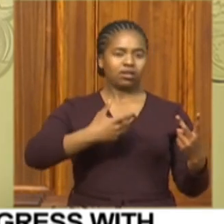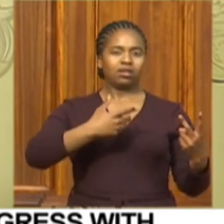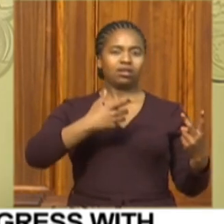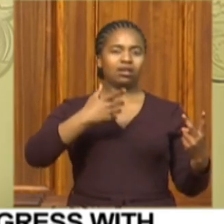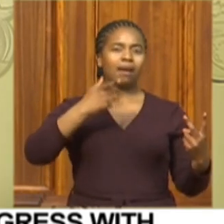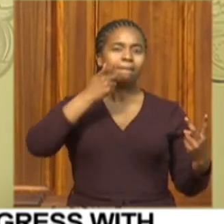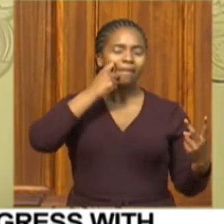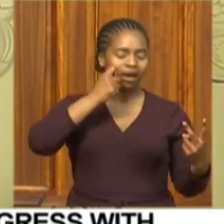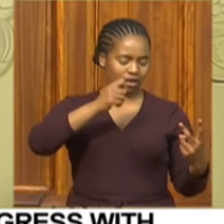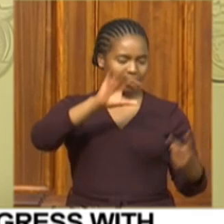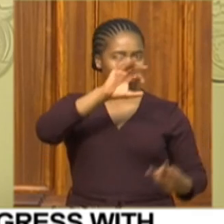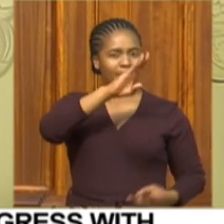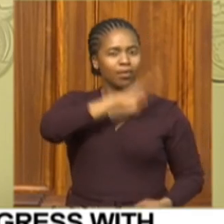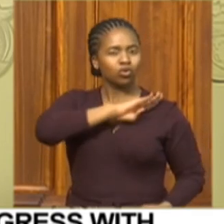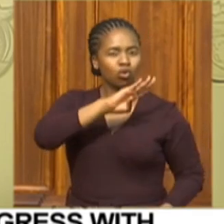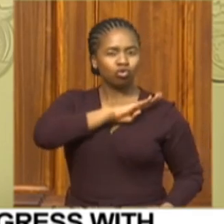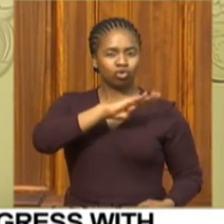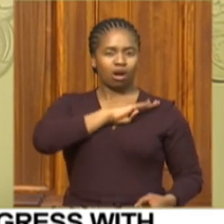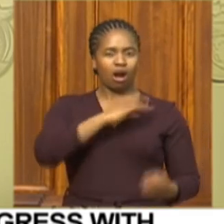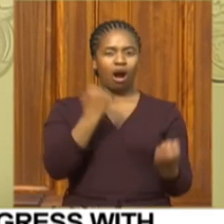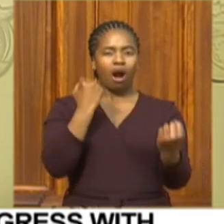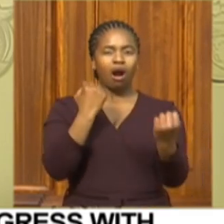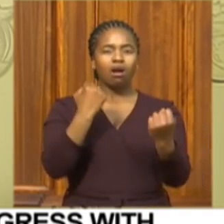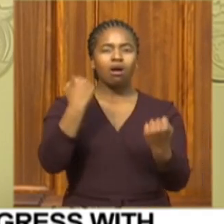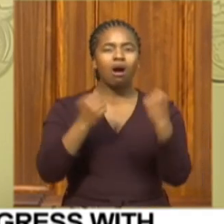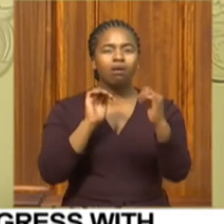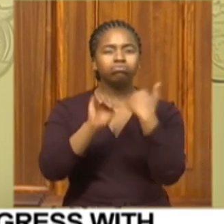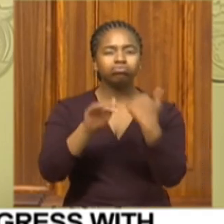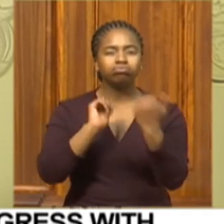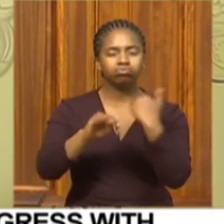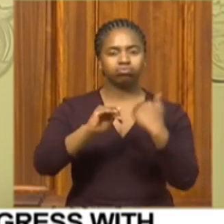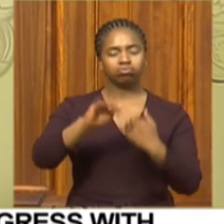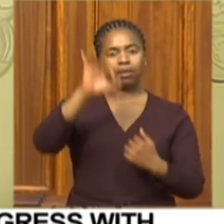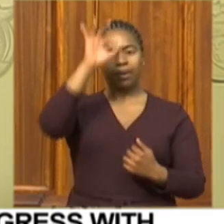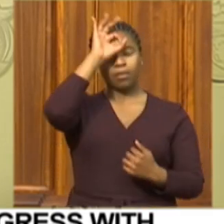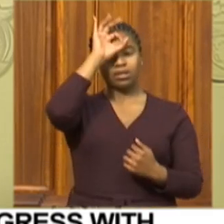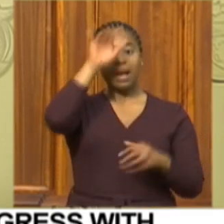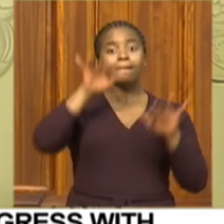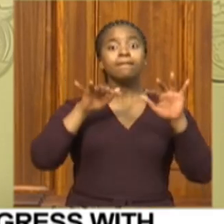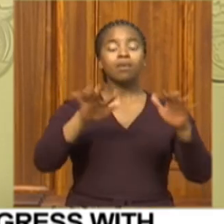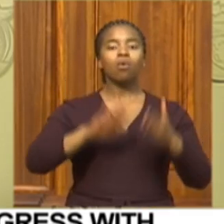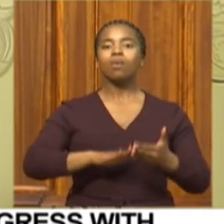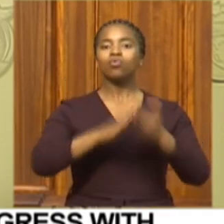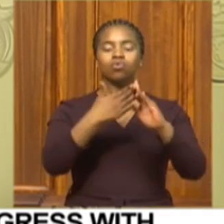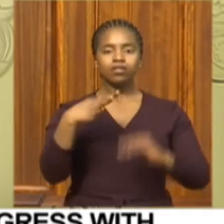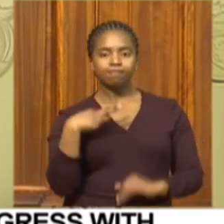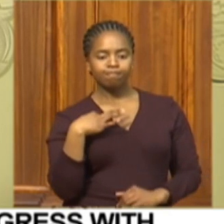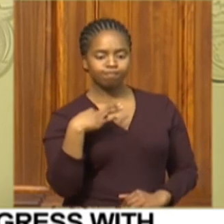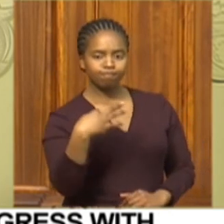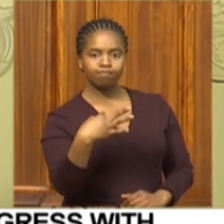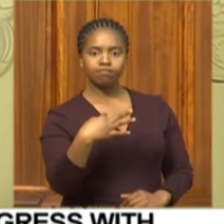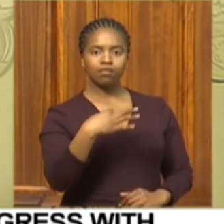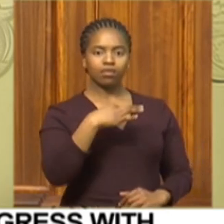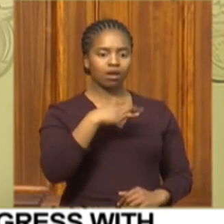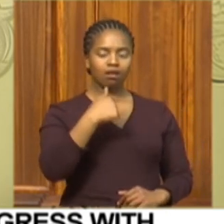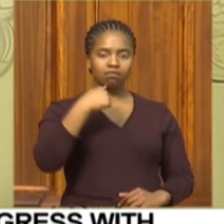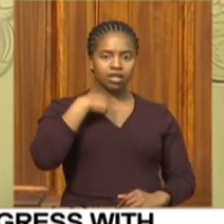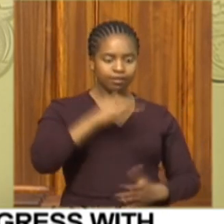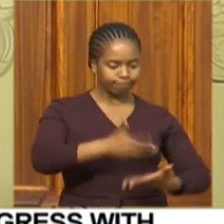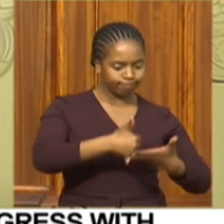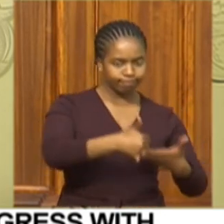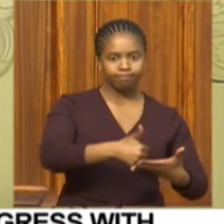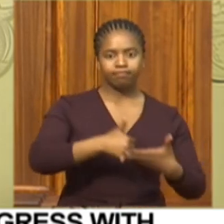traffic officials, as well as the volunteers who have given their